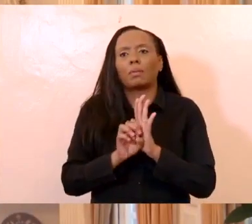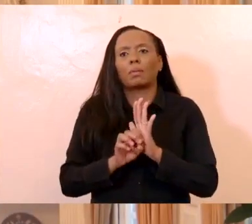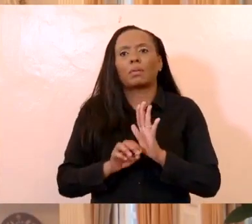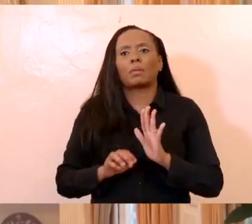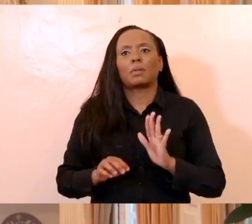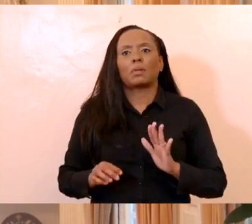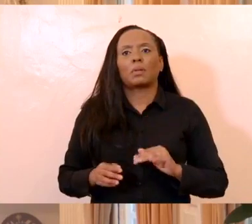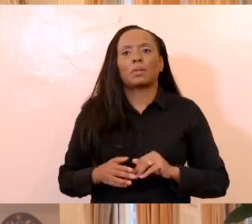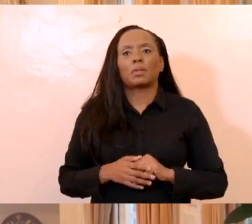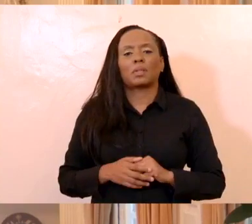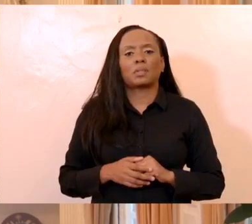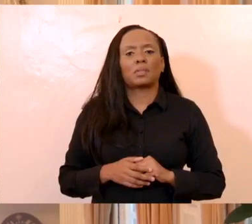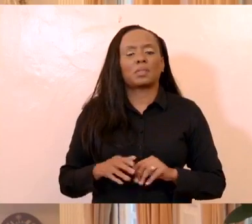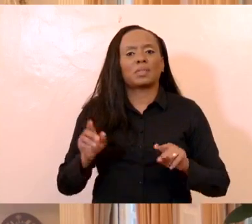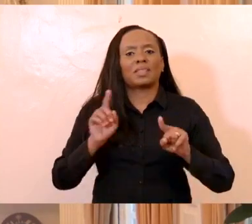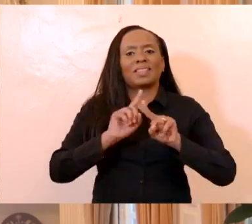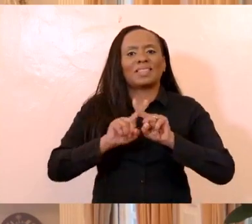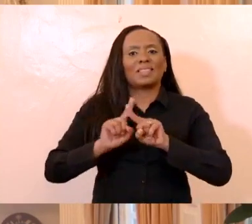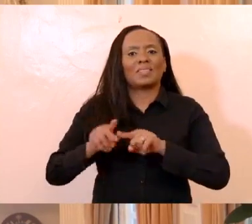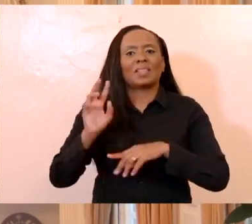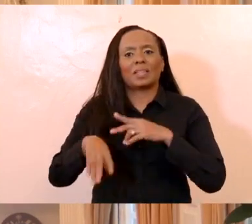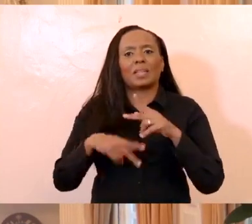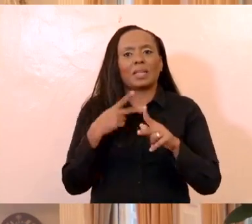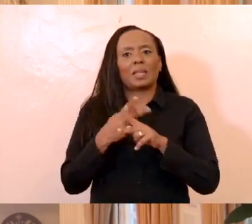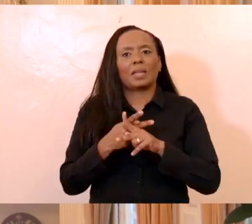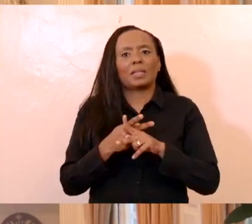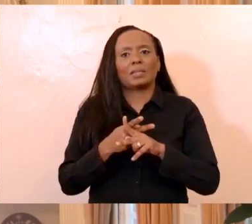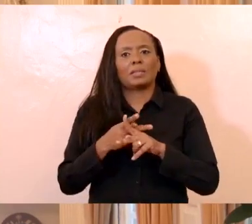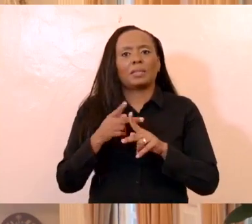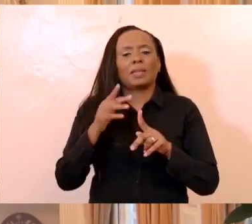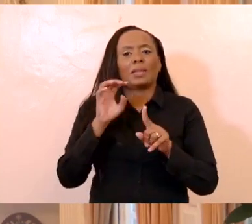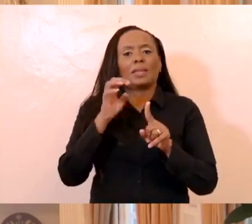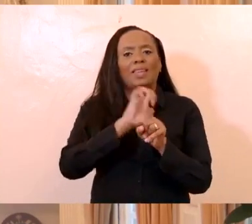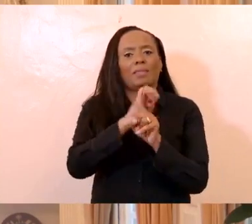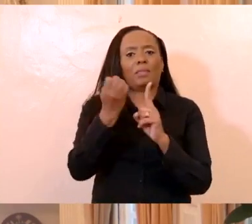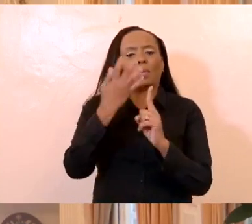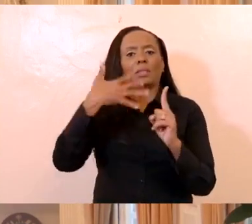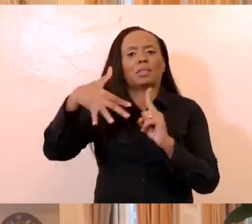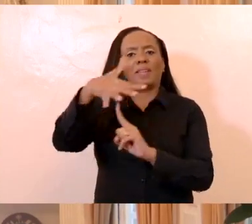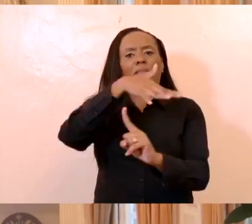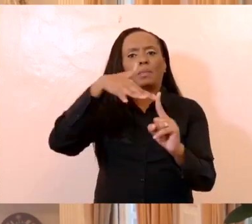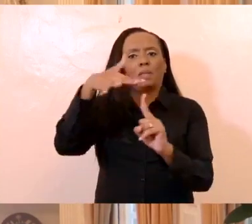types of closed settings in Barbados with the appropriate measures in place to